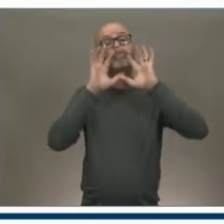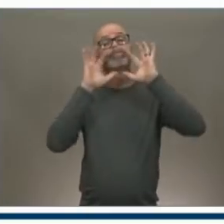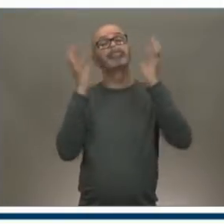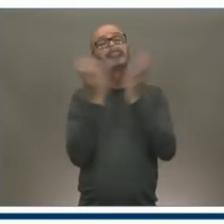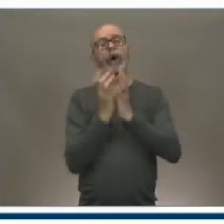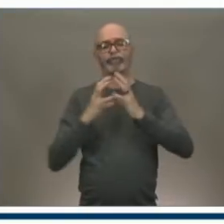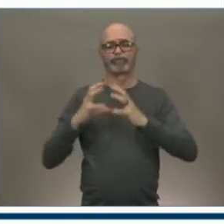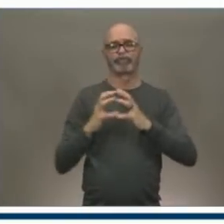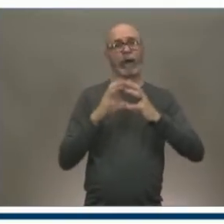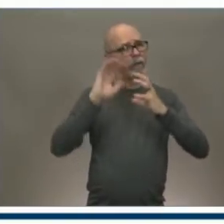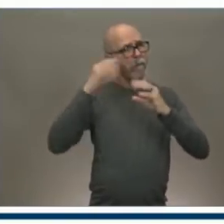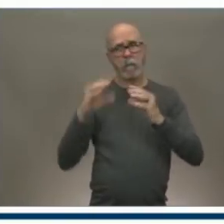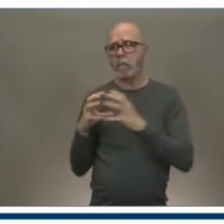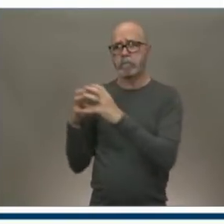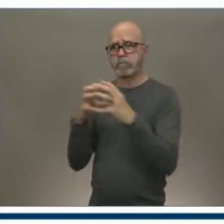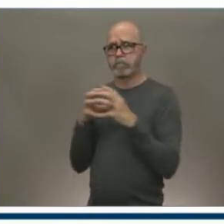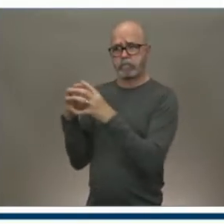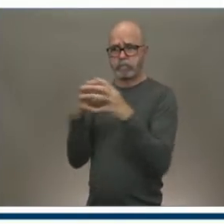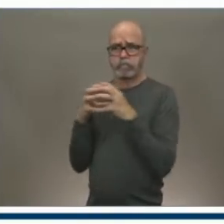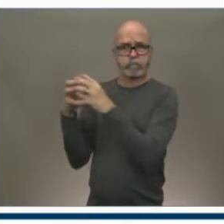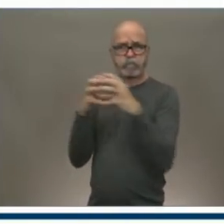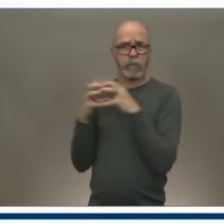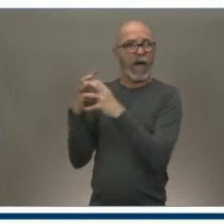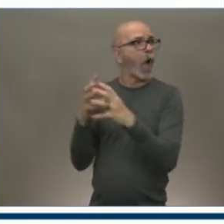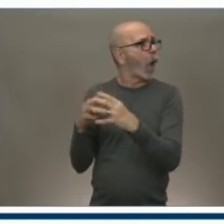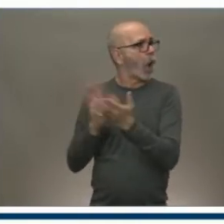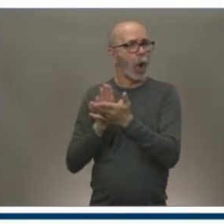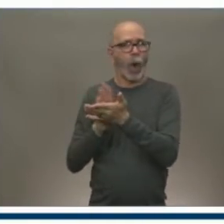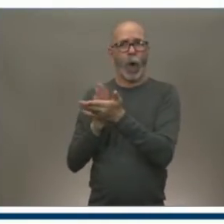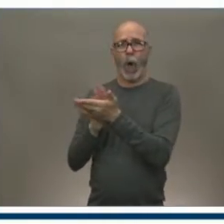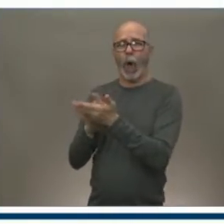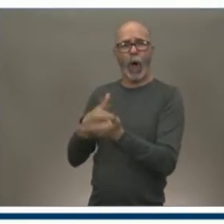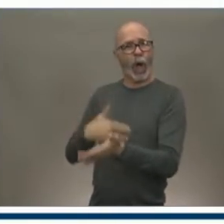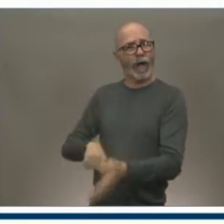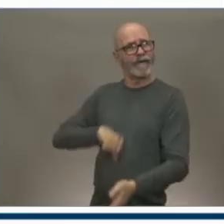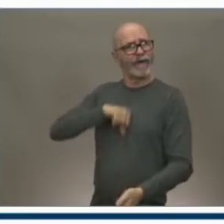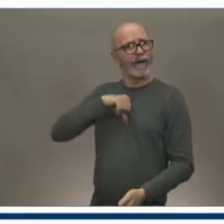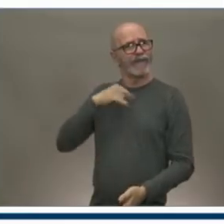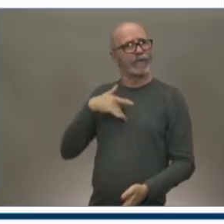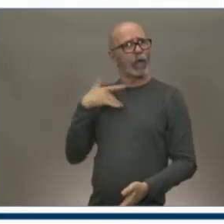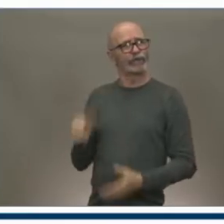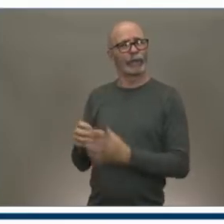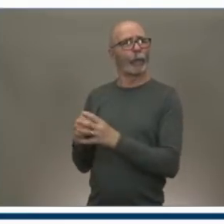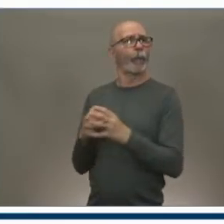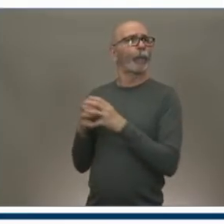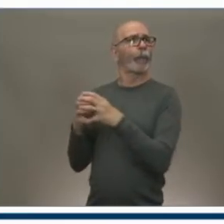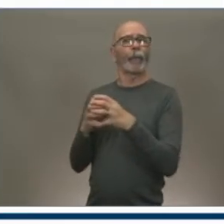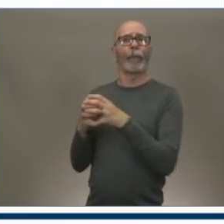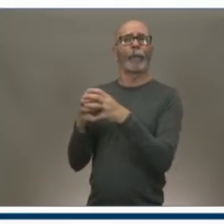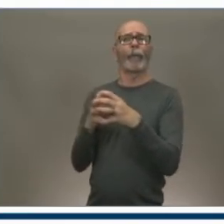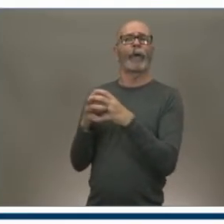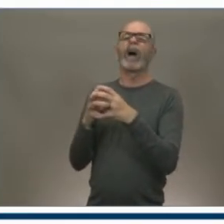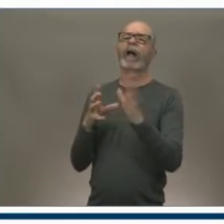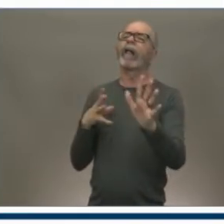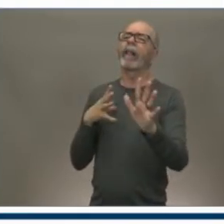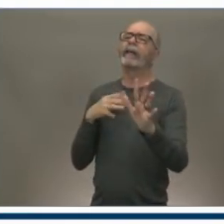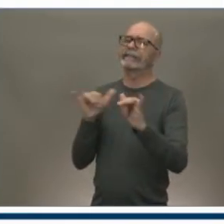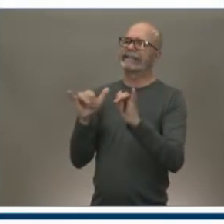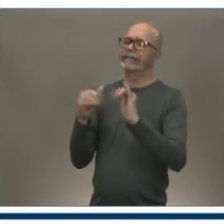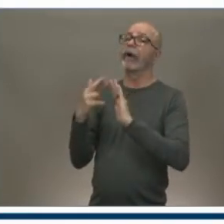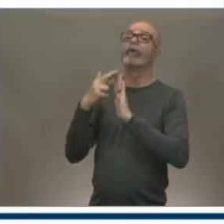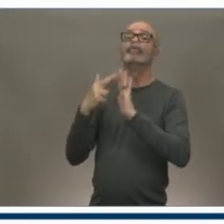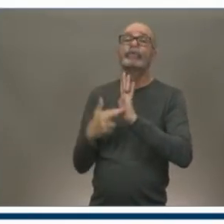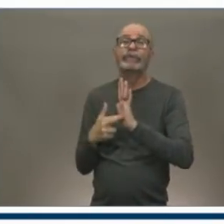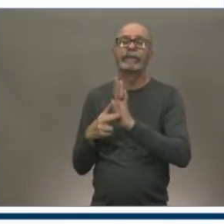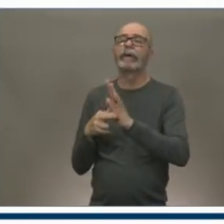felt pride in it. We will hold the public health restrictions that are in place and the travel